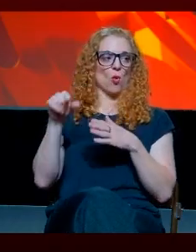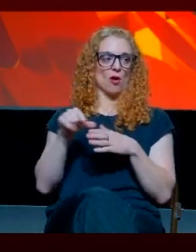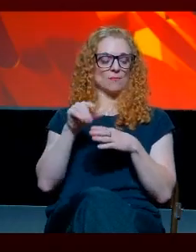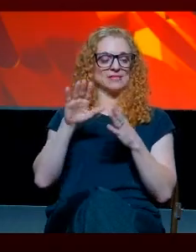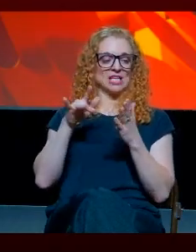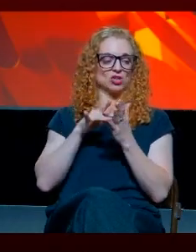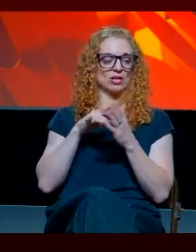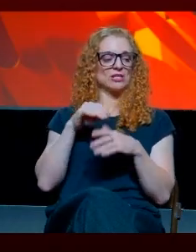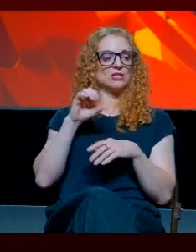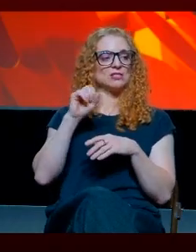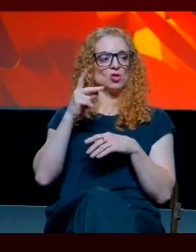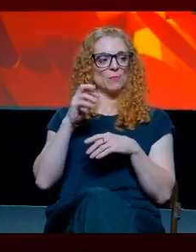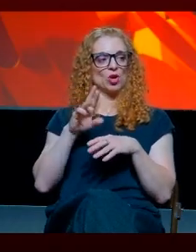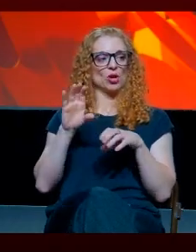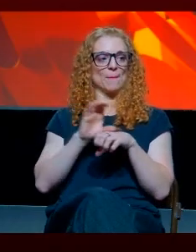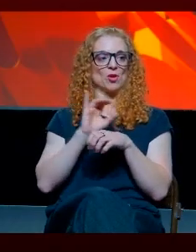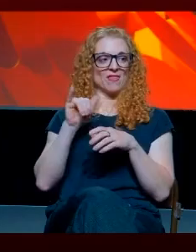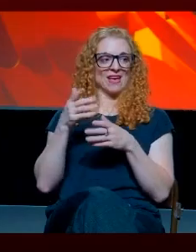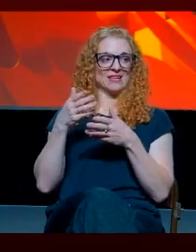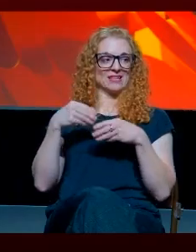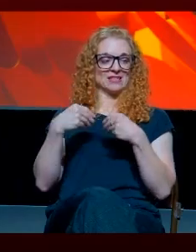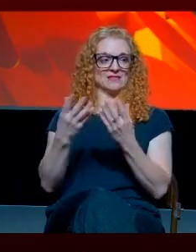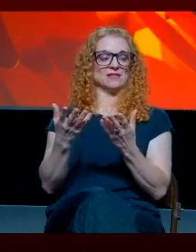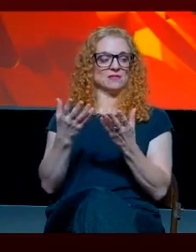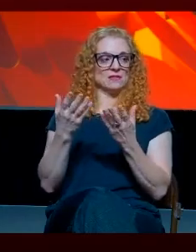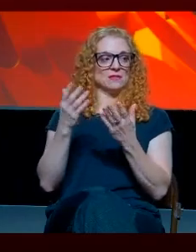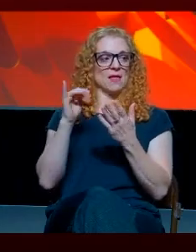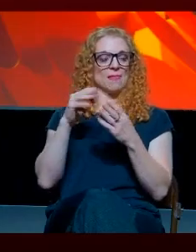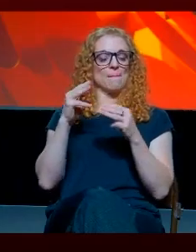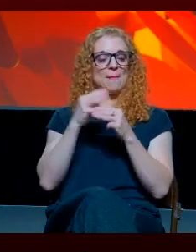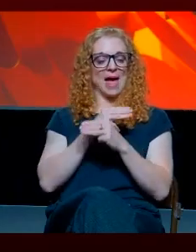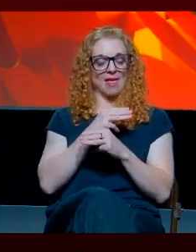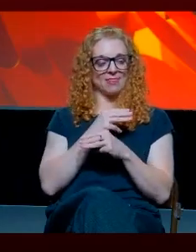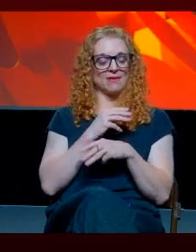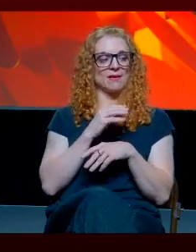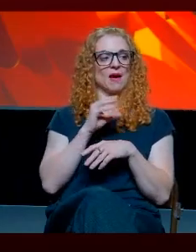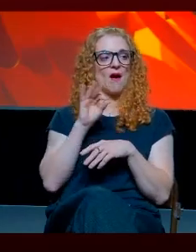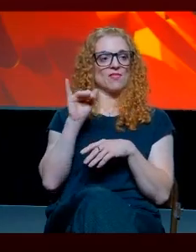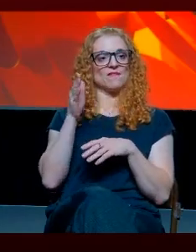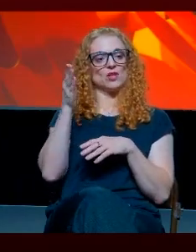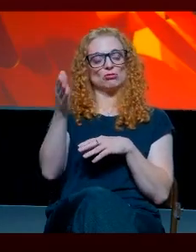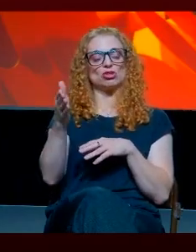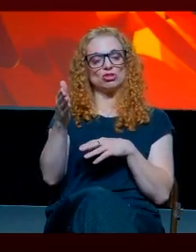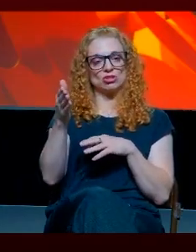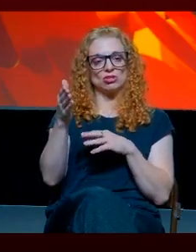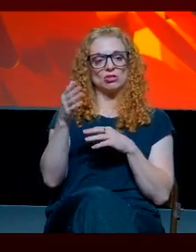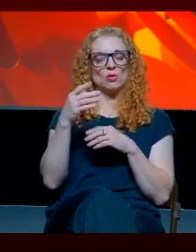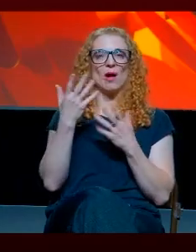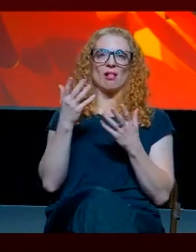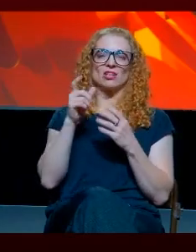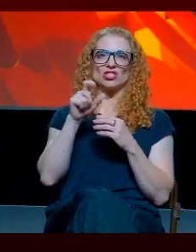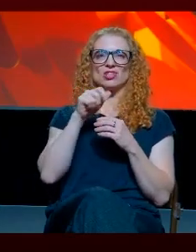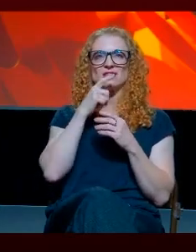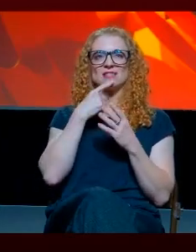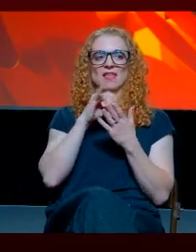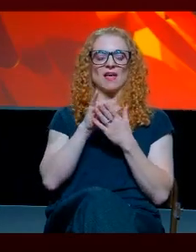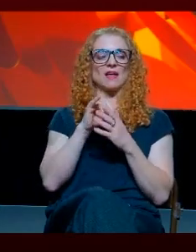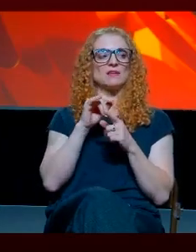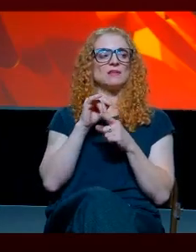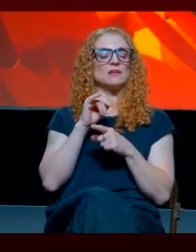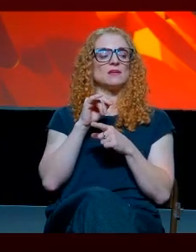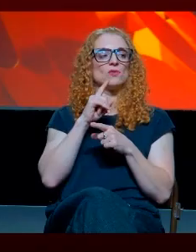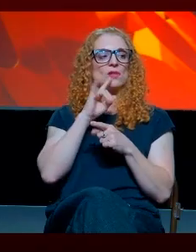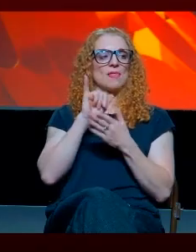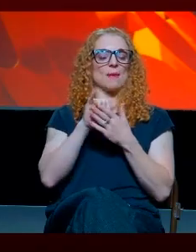supercomputer that brings forward the math of the future. Well, I shouldn't say math, the realization of math that